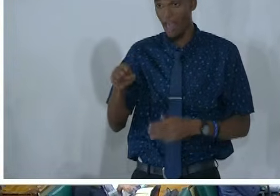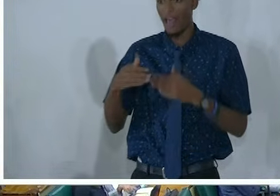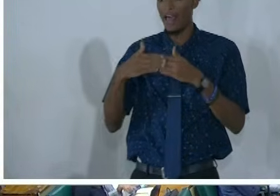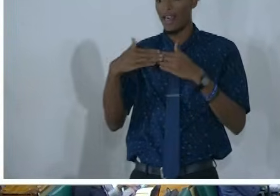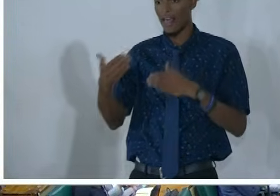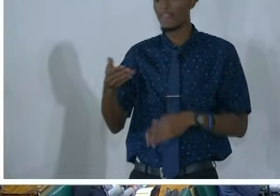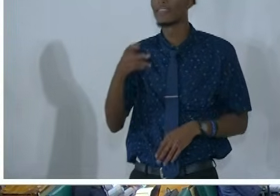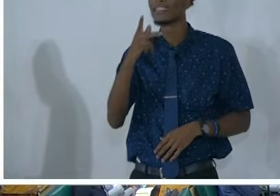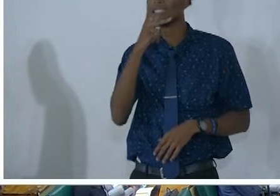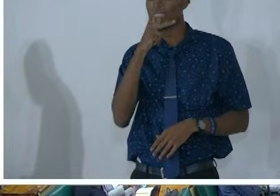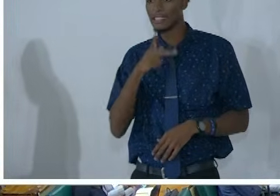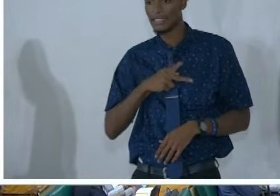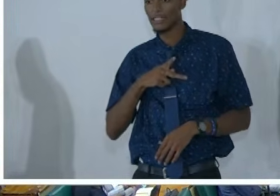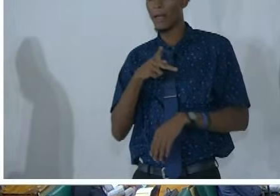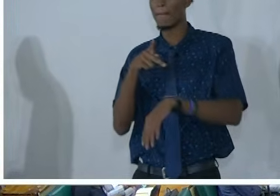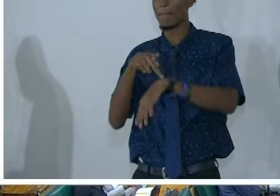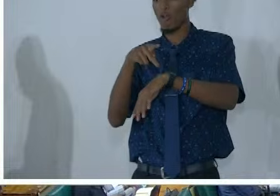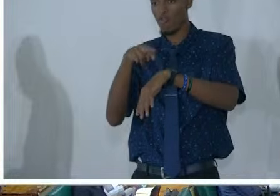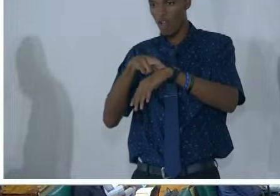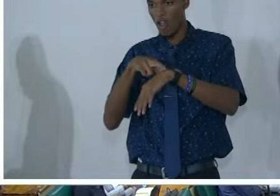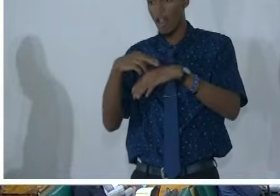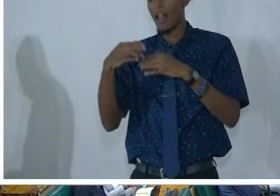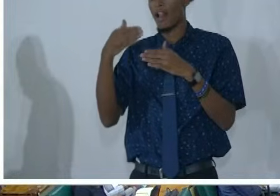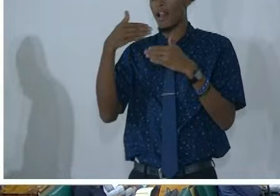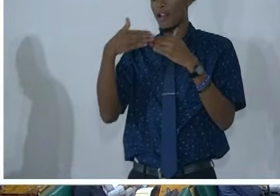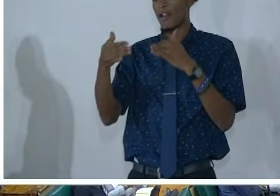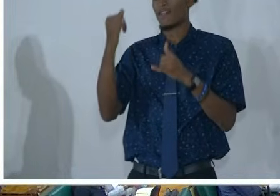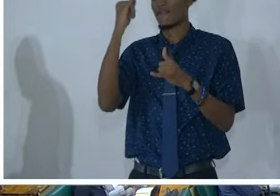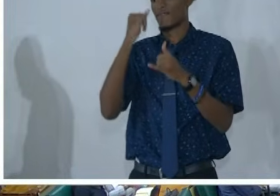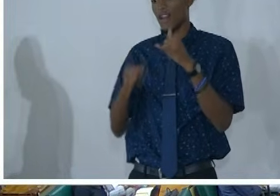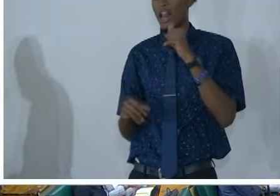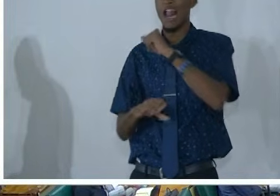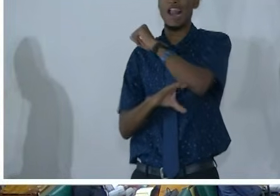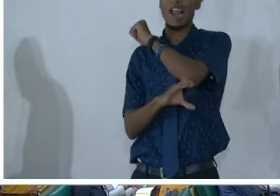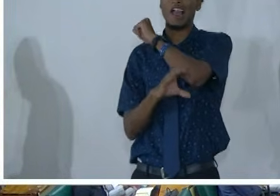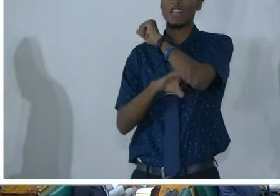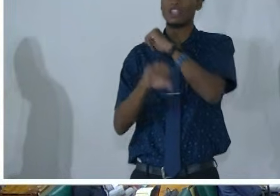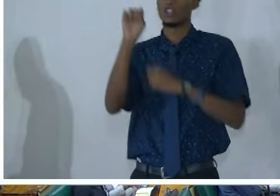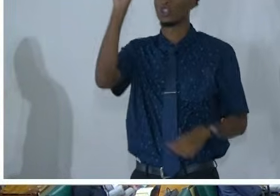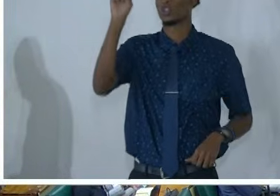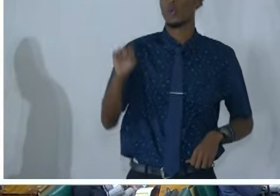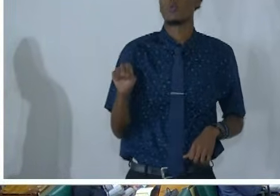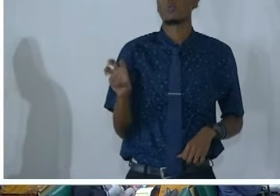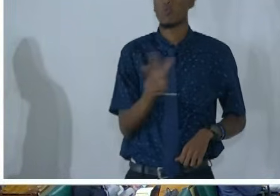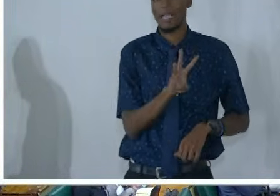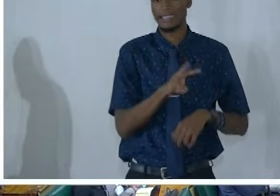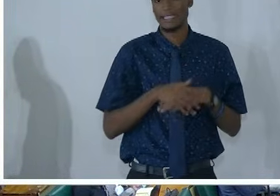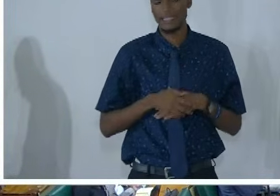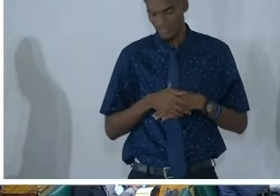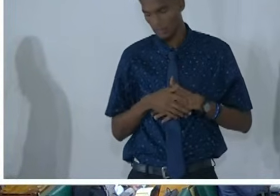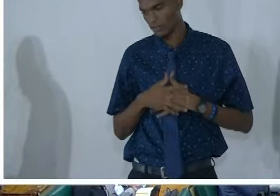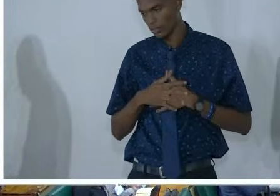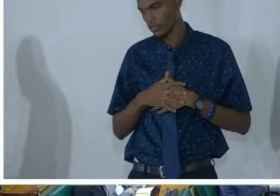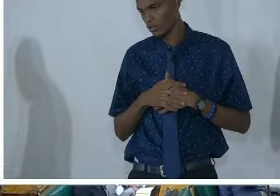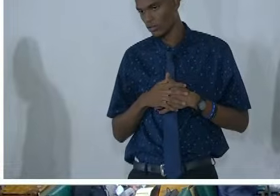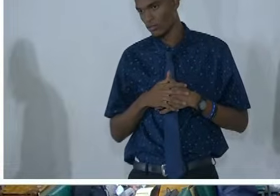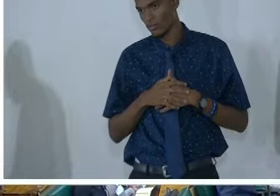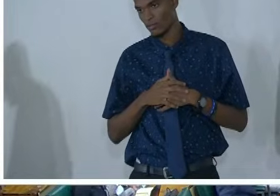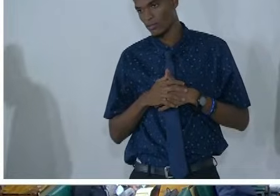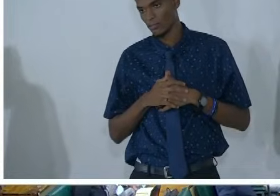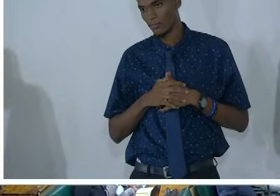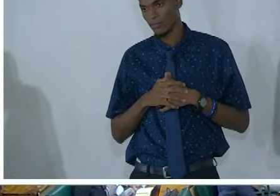Kingston Eastern Port Royal, and then finally Clarendon Southwest. Oh, your mic was on